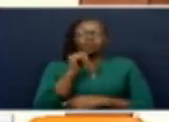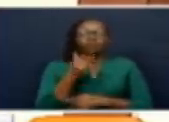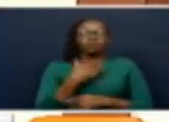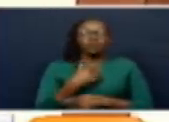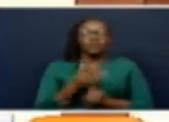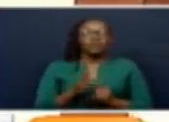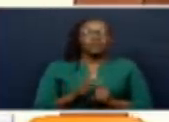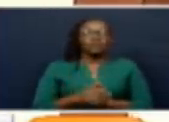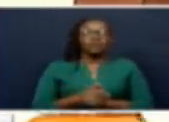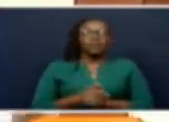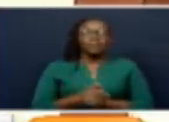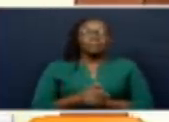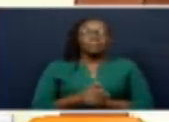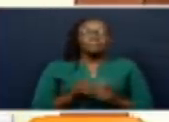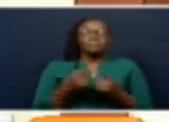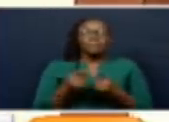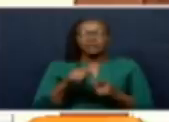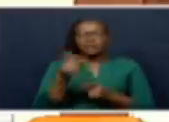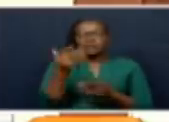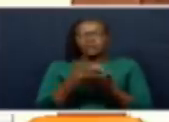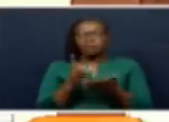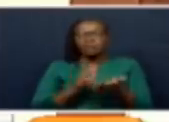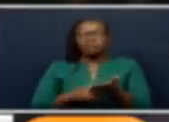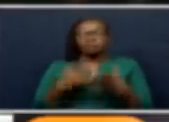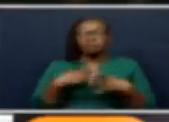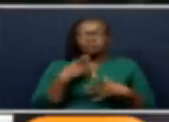on. Moi Kuja, because